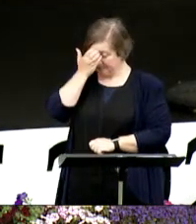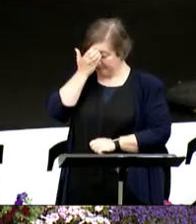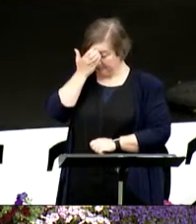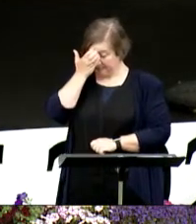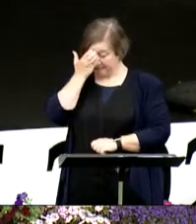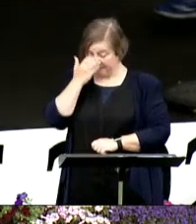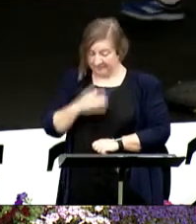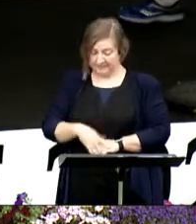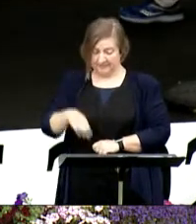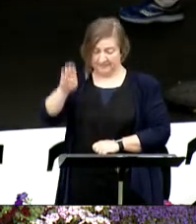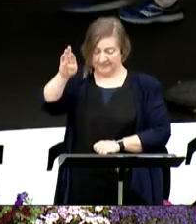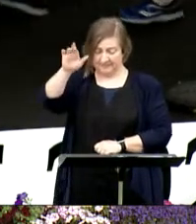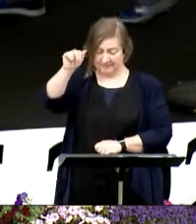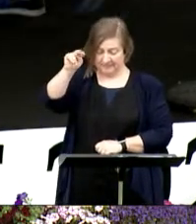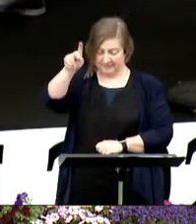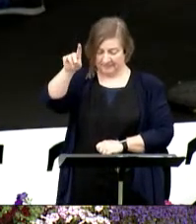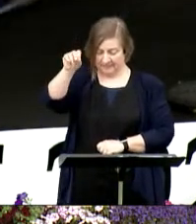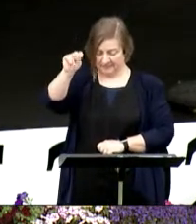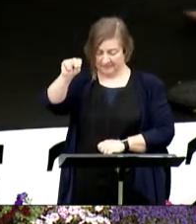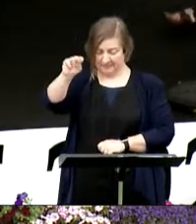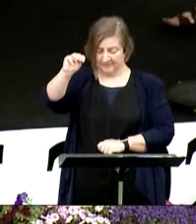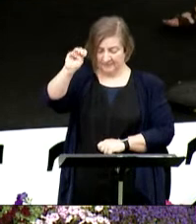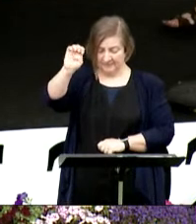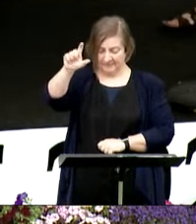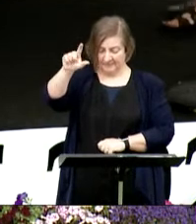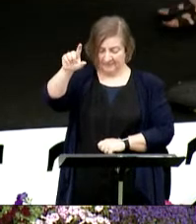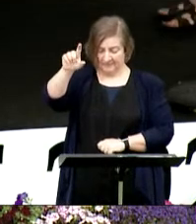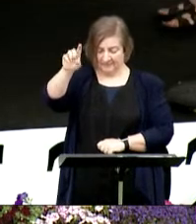Brandon Munner.